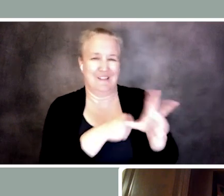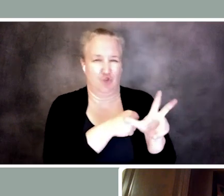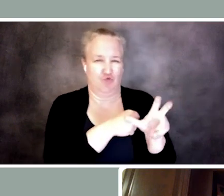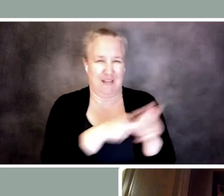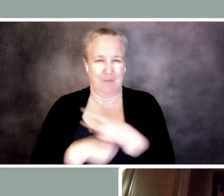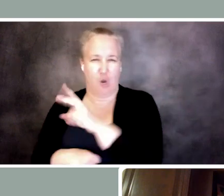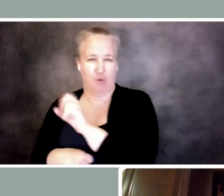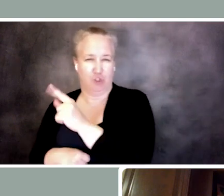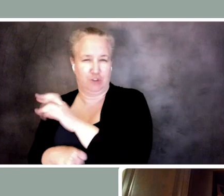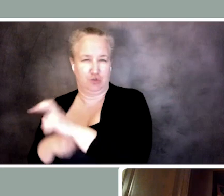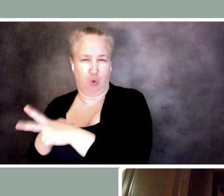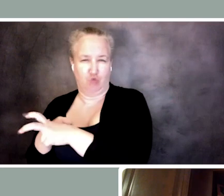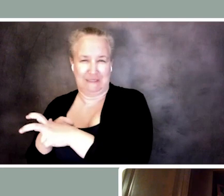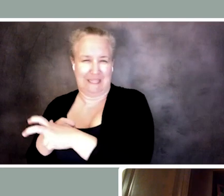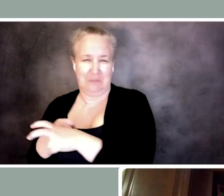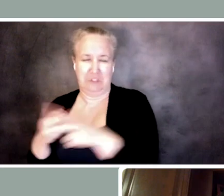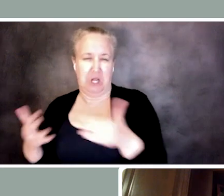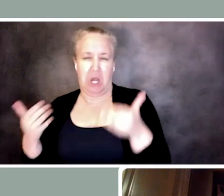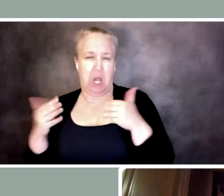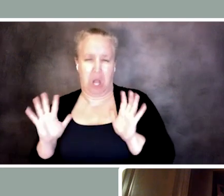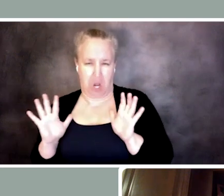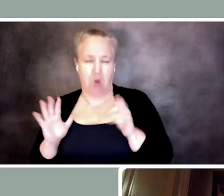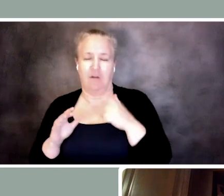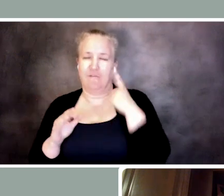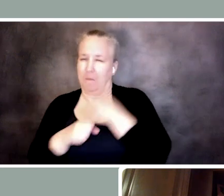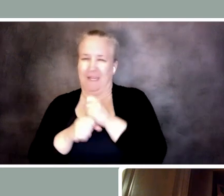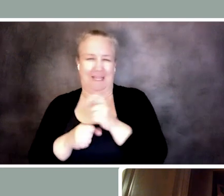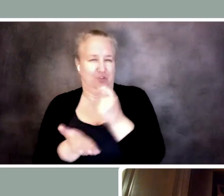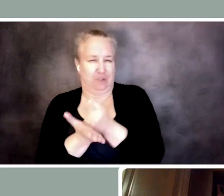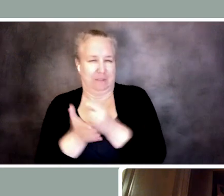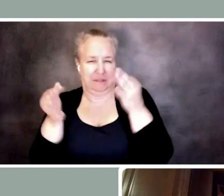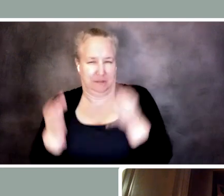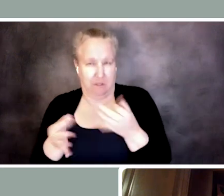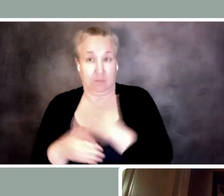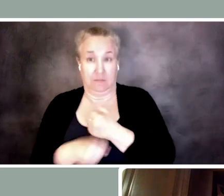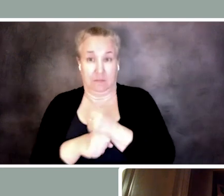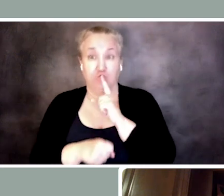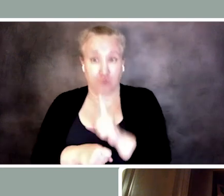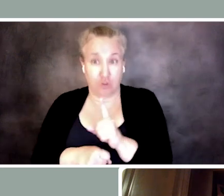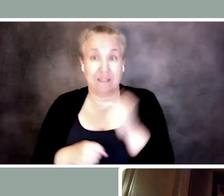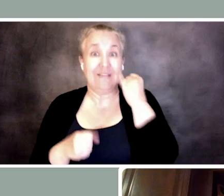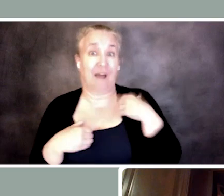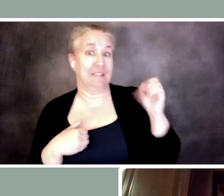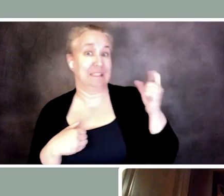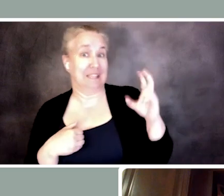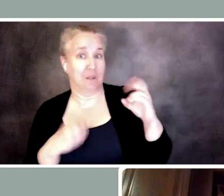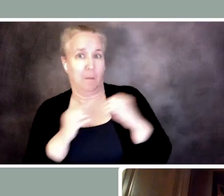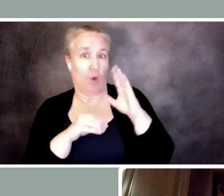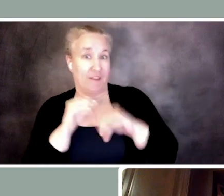the early stage setting to make treatment decisions. So please make sure, if you have a cancer that is more than 5 millimeter